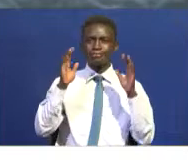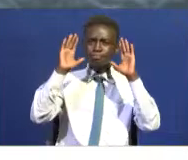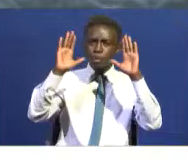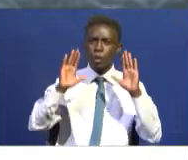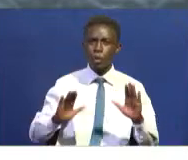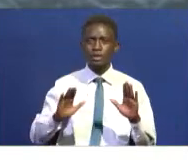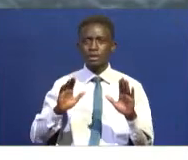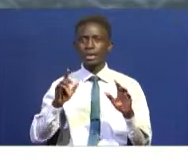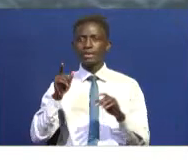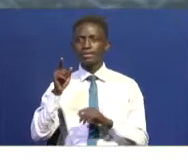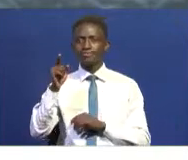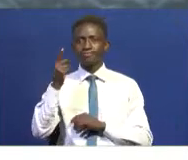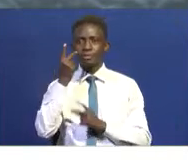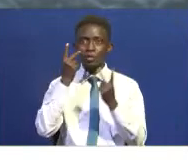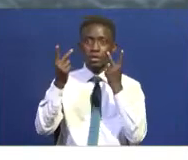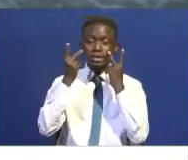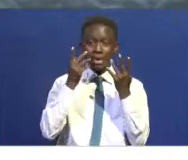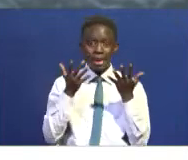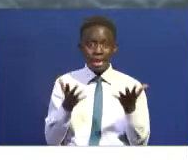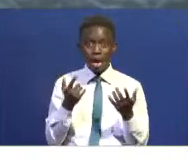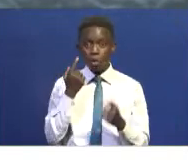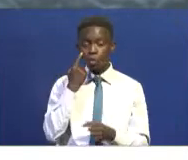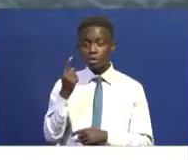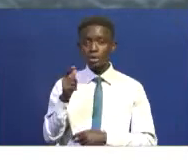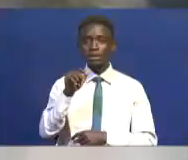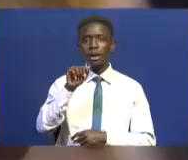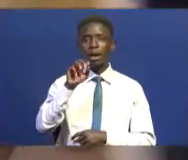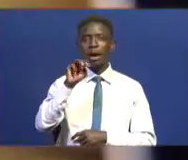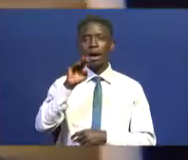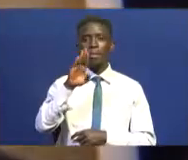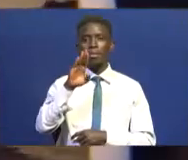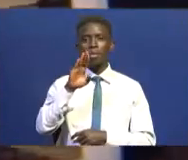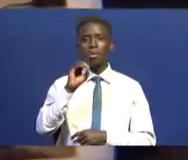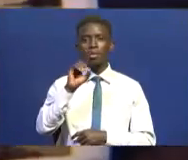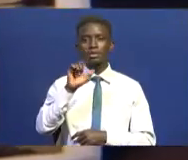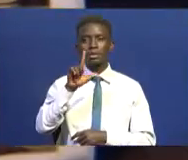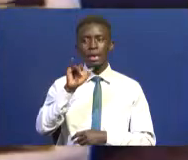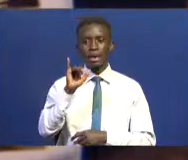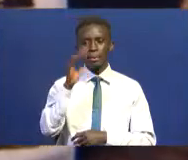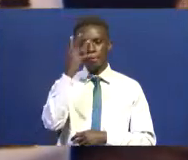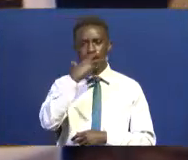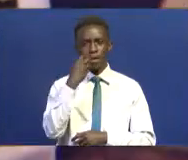we highlight the hidden gems of Amboseli.